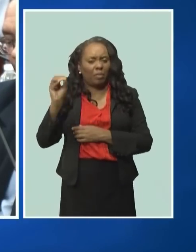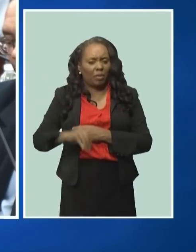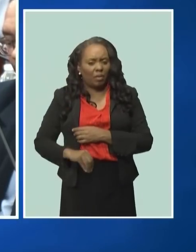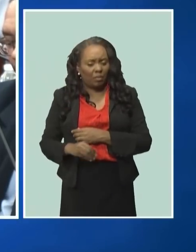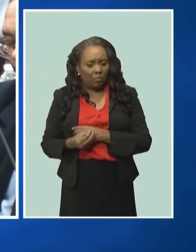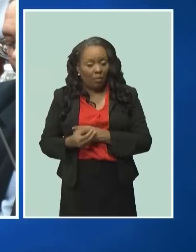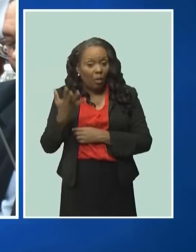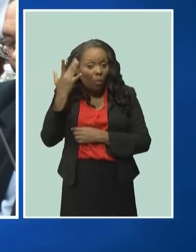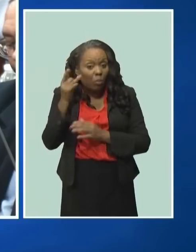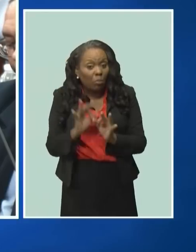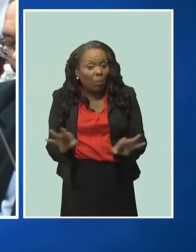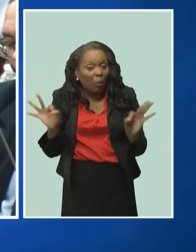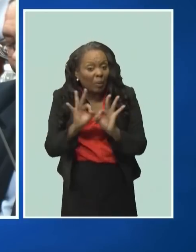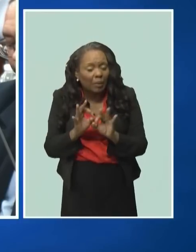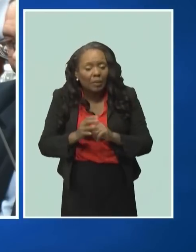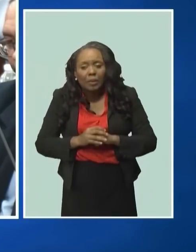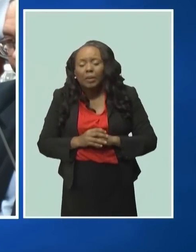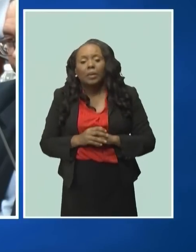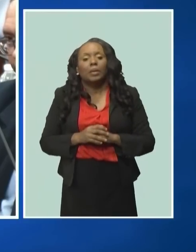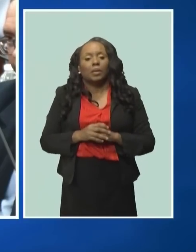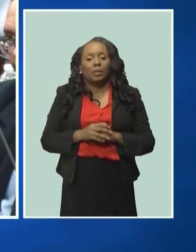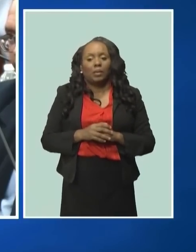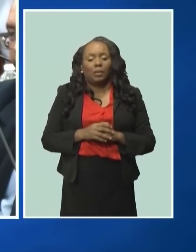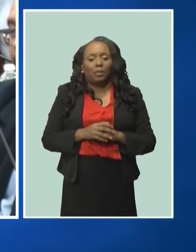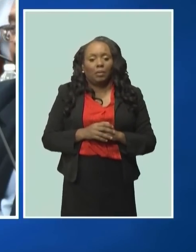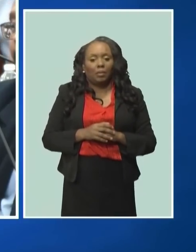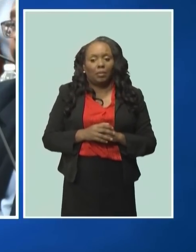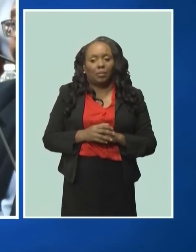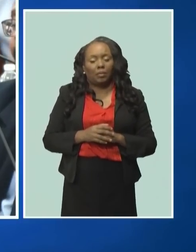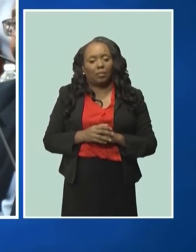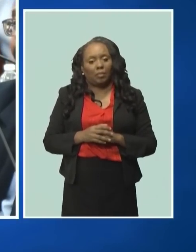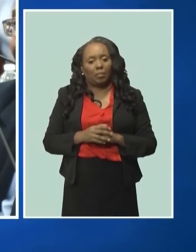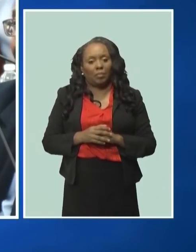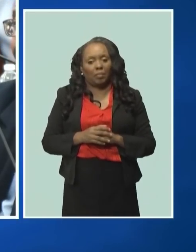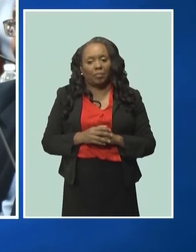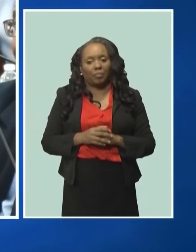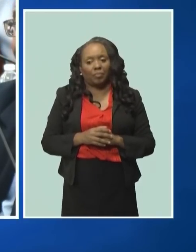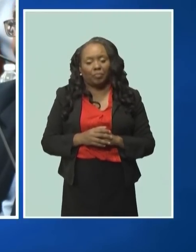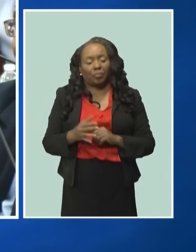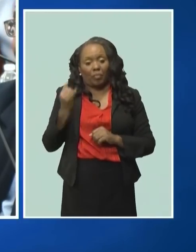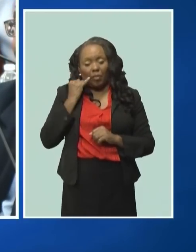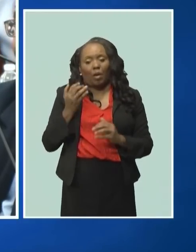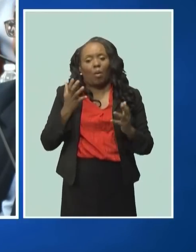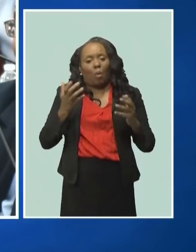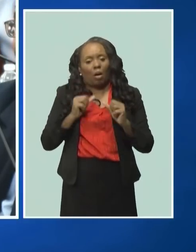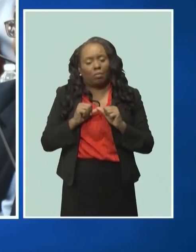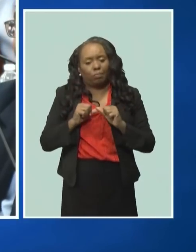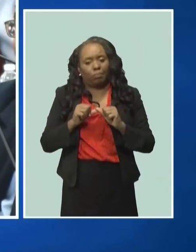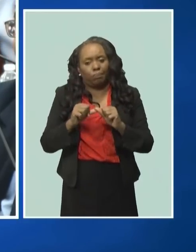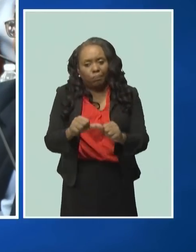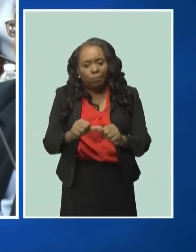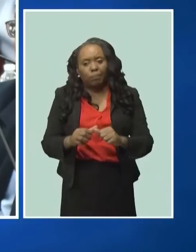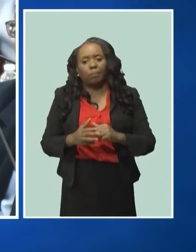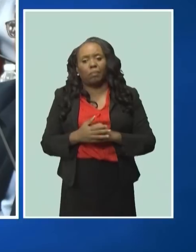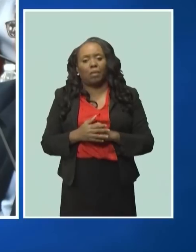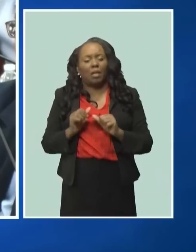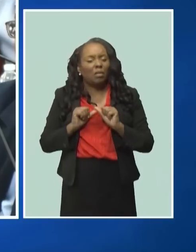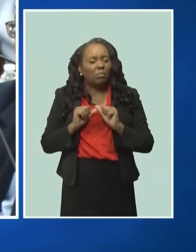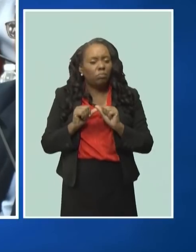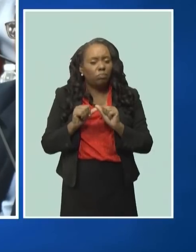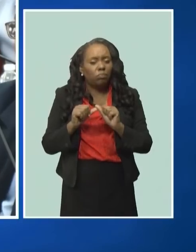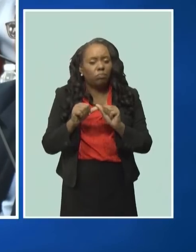important because you cannot have a sustainable non-sugar agriculture unless you have sugar